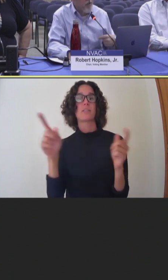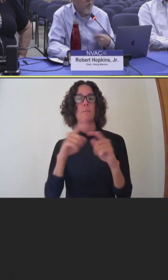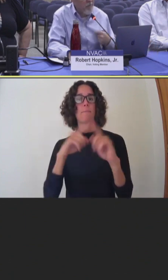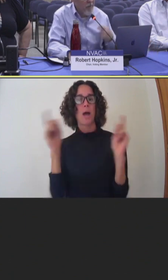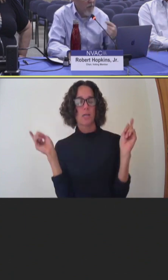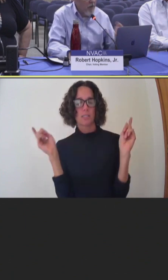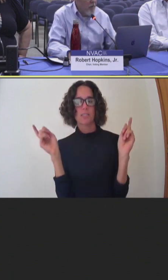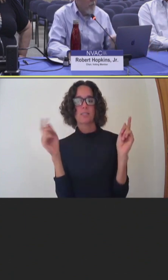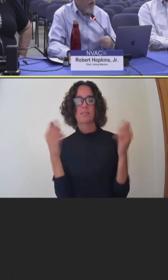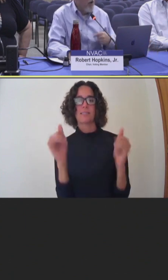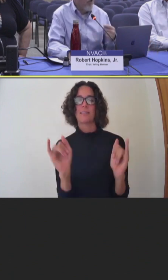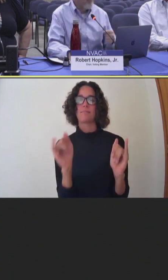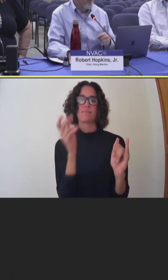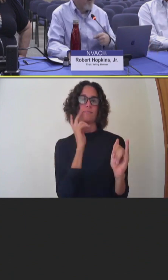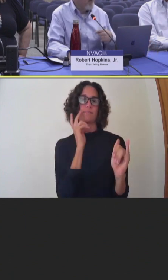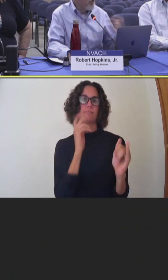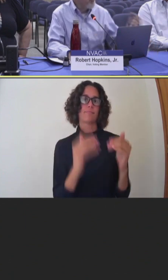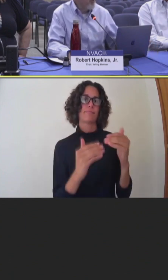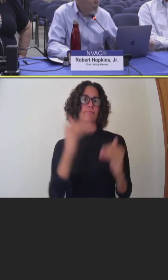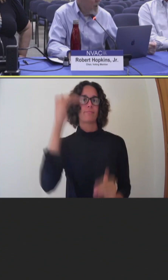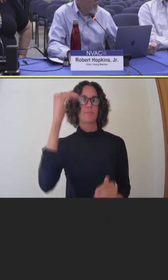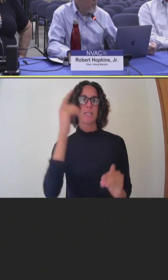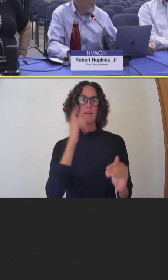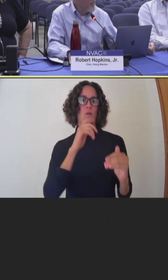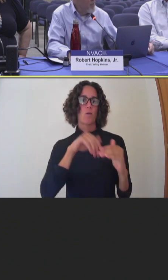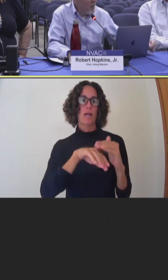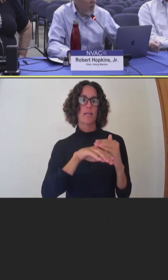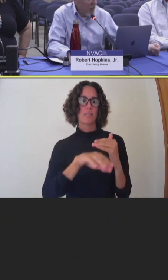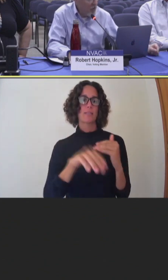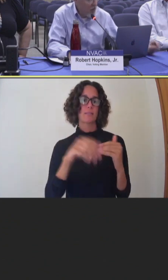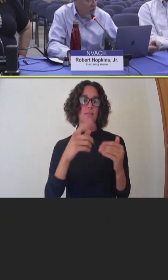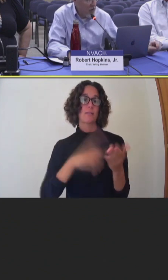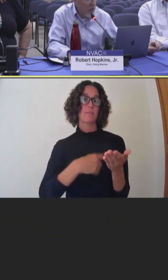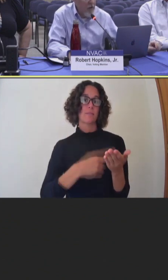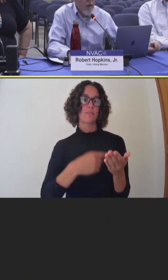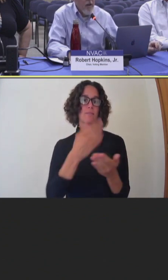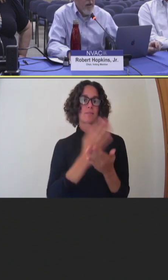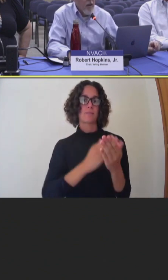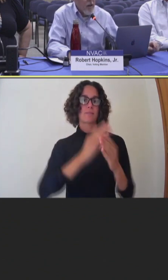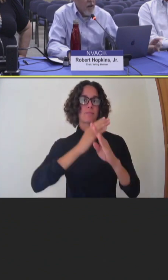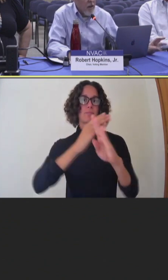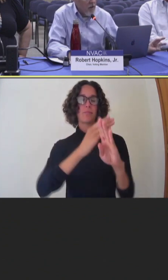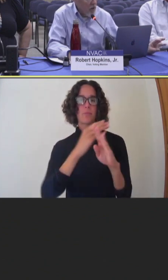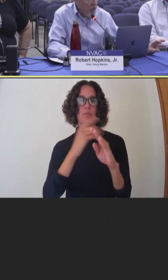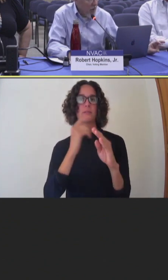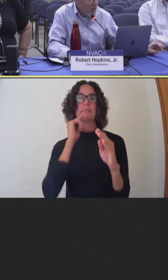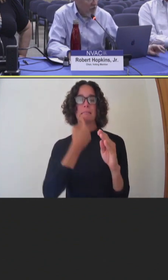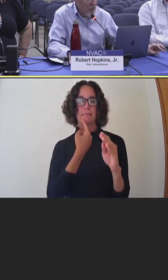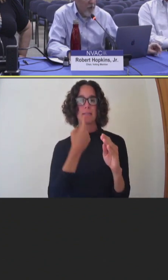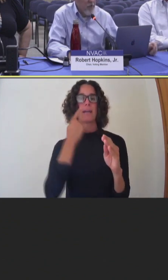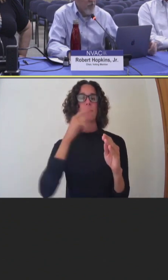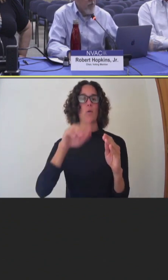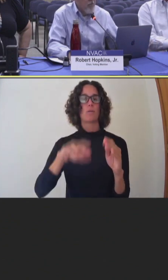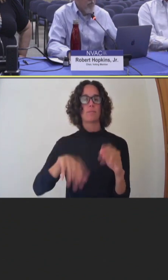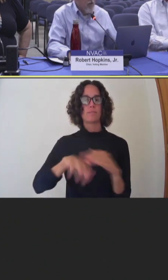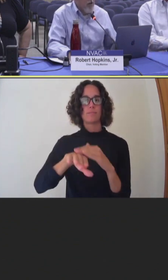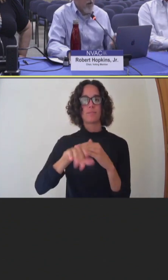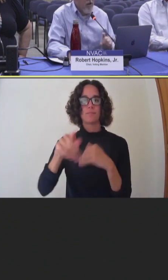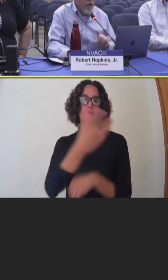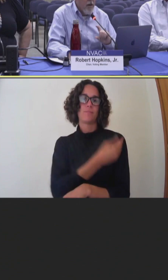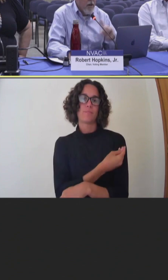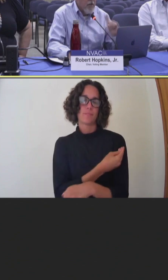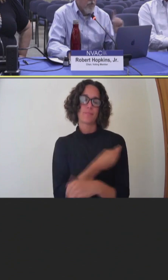significant barriers to get to those vaccines to get vaccinated. And on the access piece,